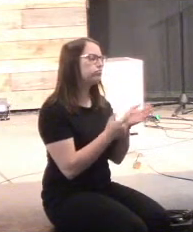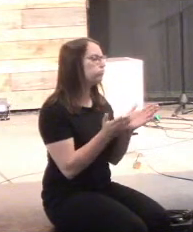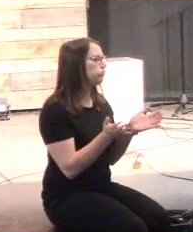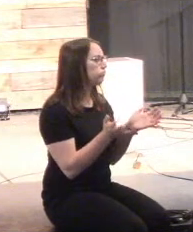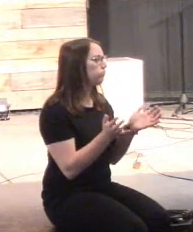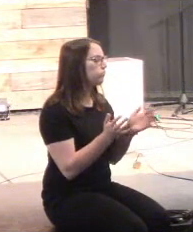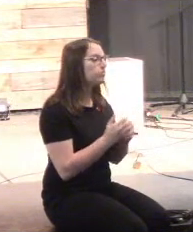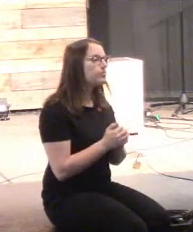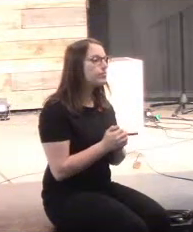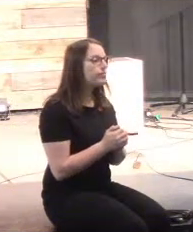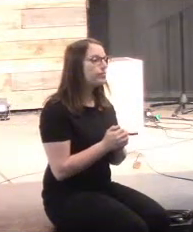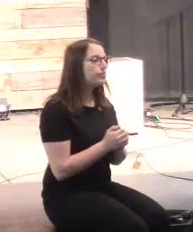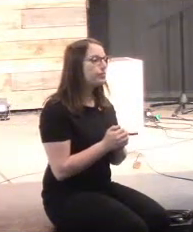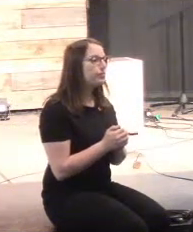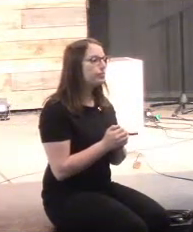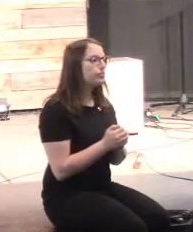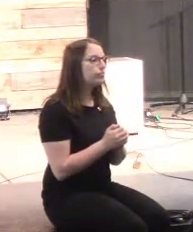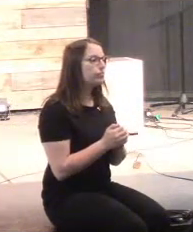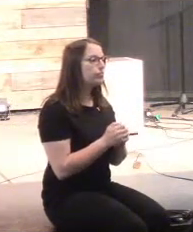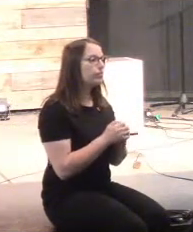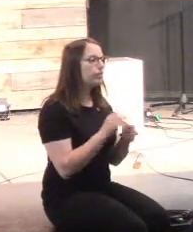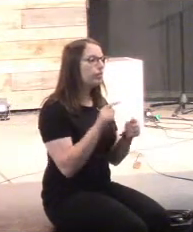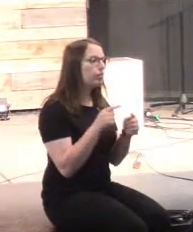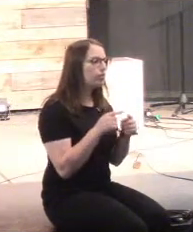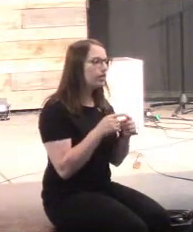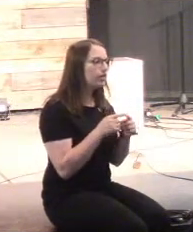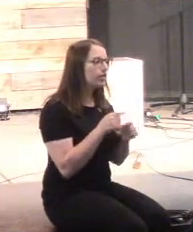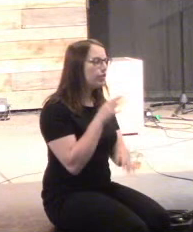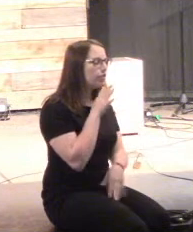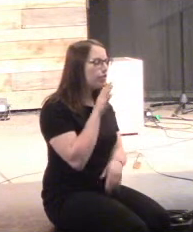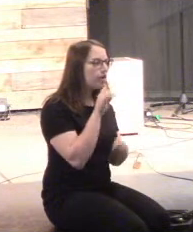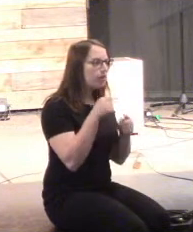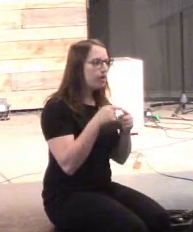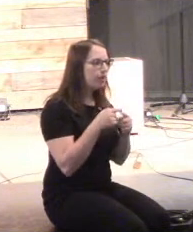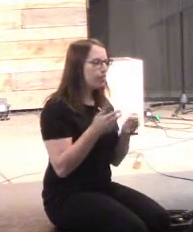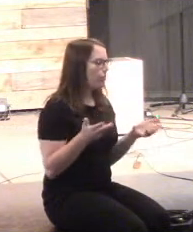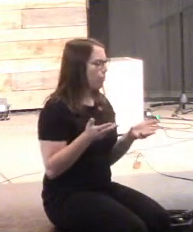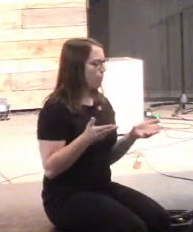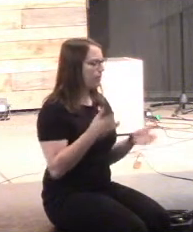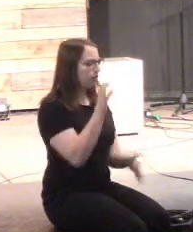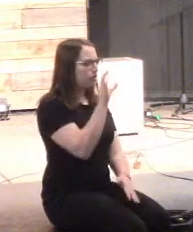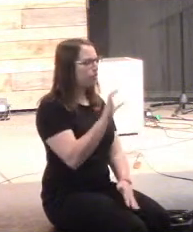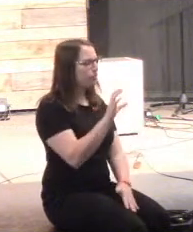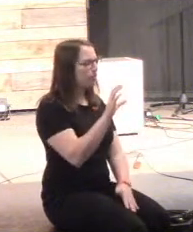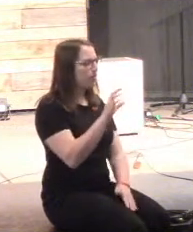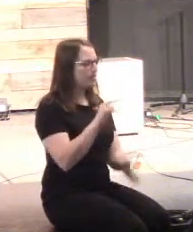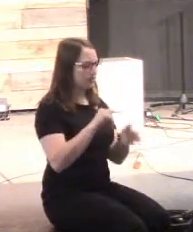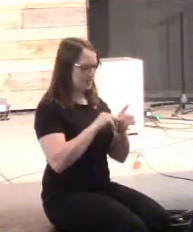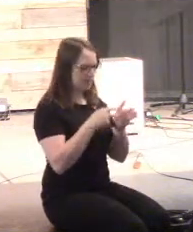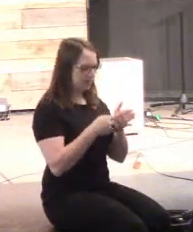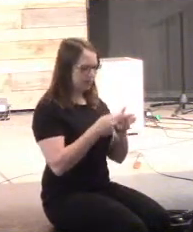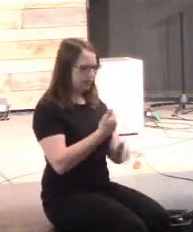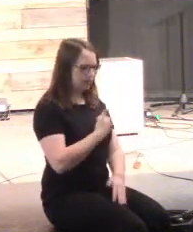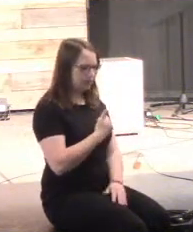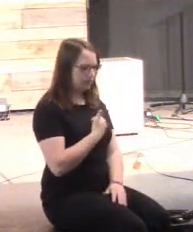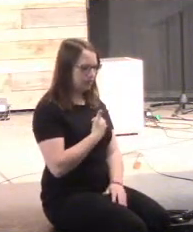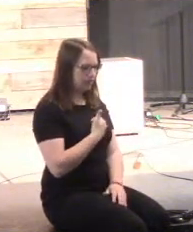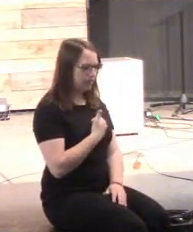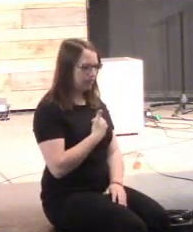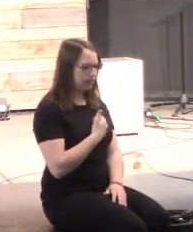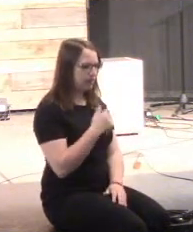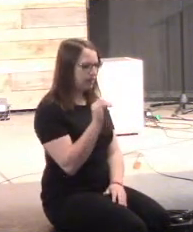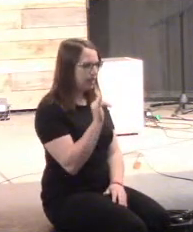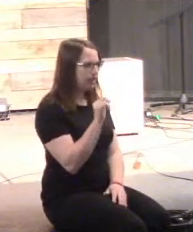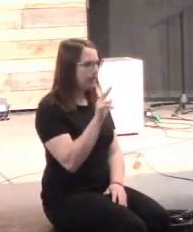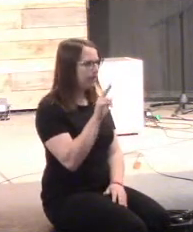about things and, you know, about what the cross means to you, and just, you know, even the things that Vince was talking about